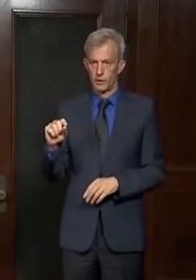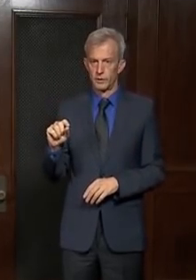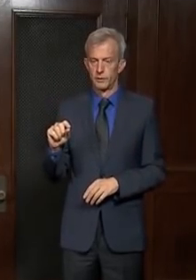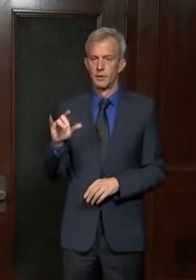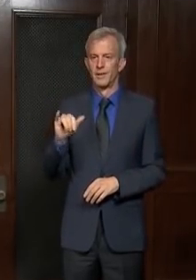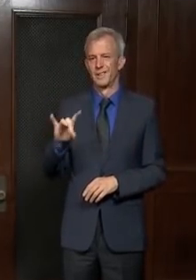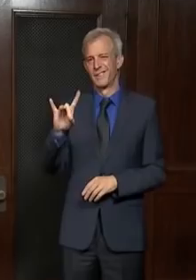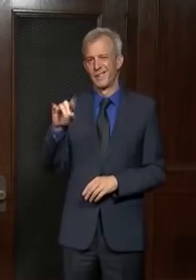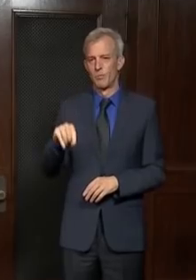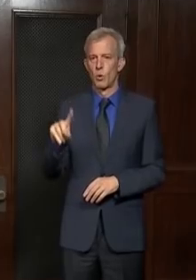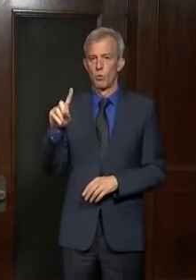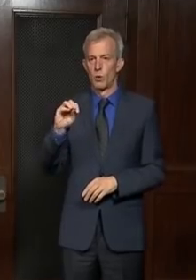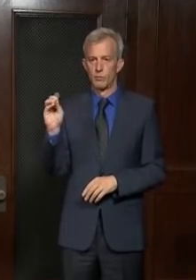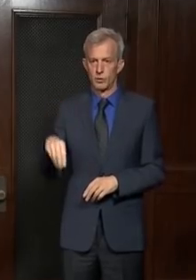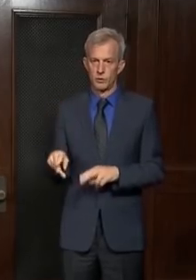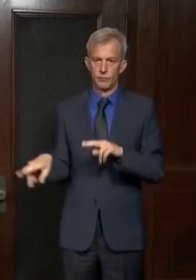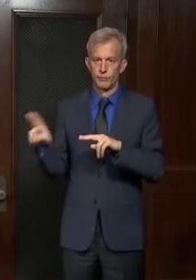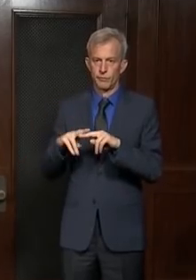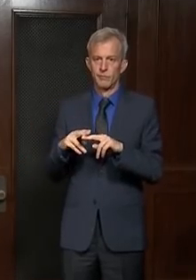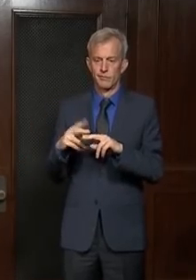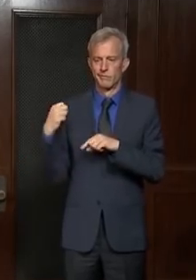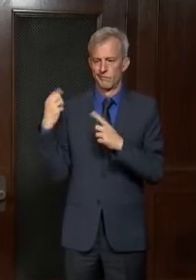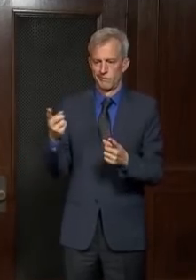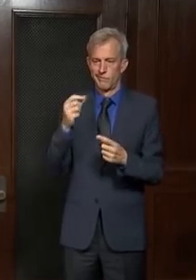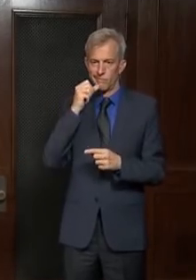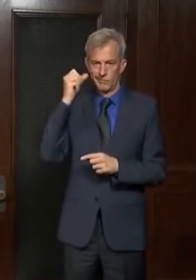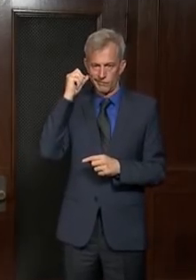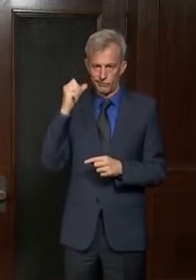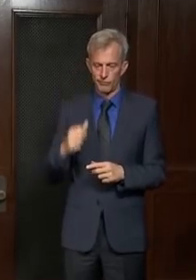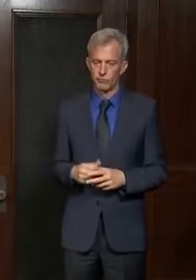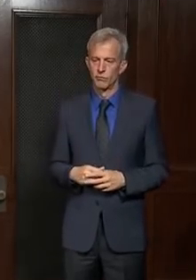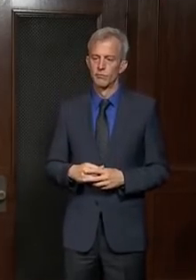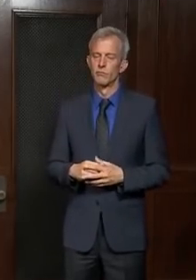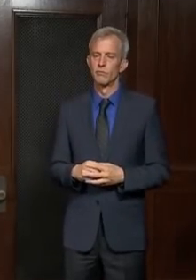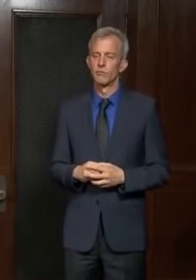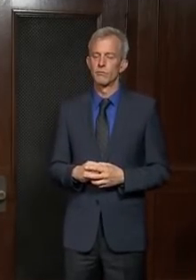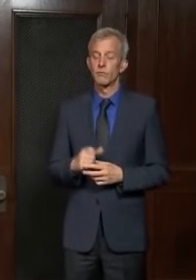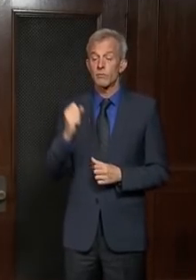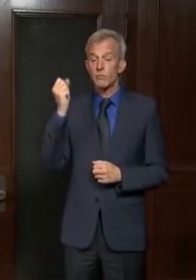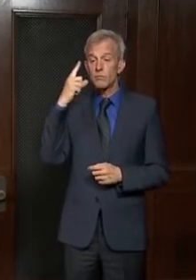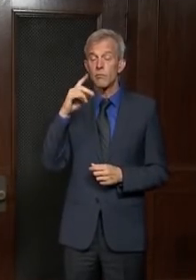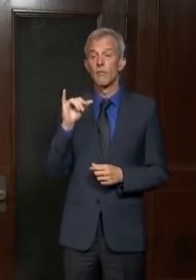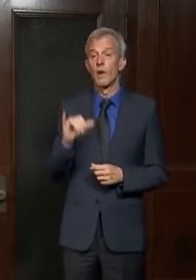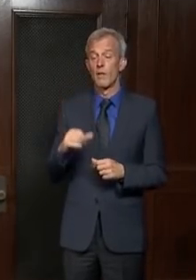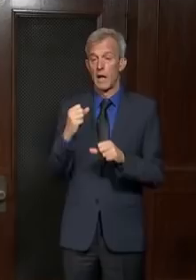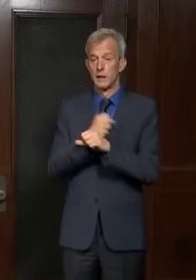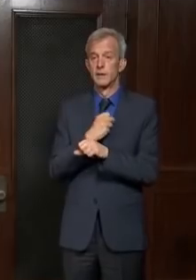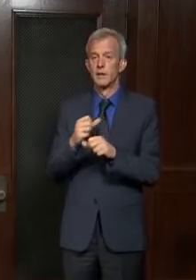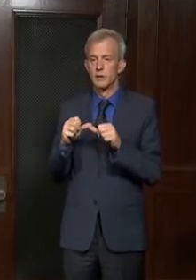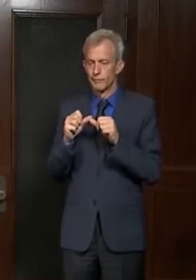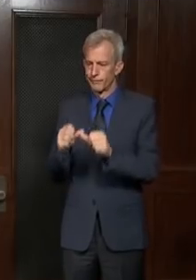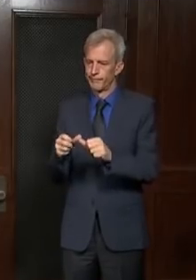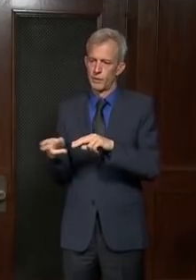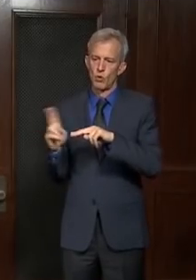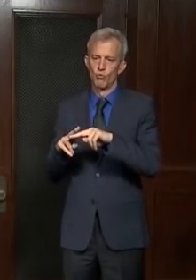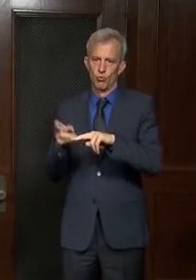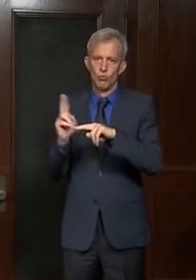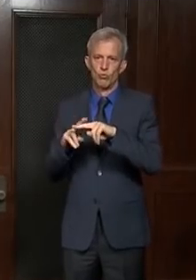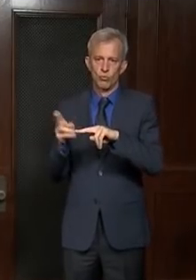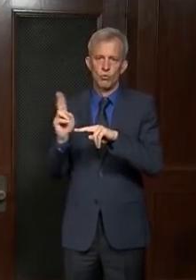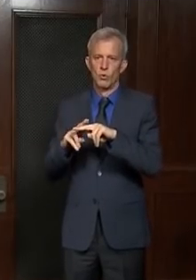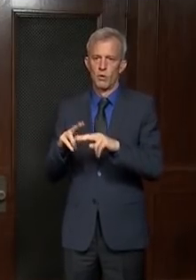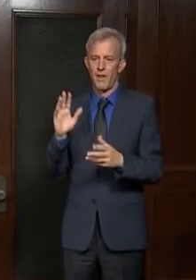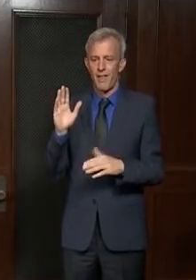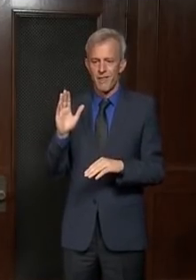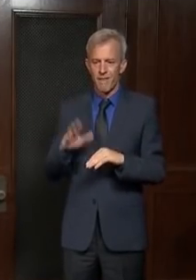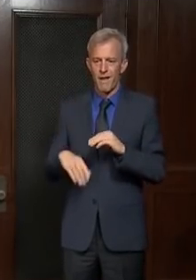that's an 8.1% increase since yesterday. As we see, that statistic is increasing still at a higher rate than our overall